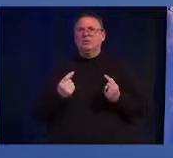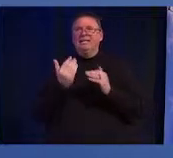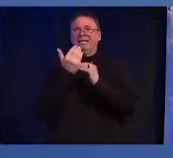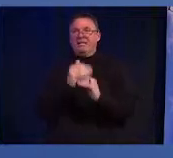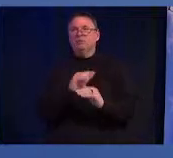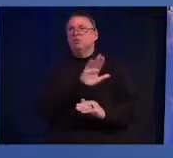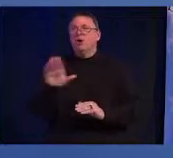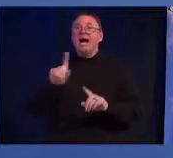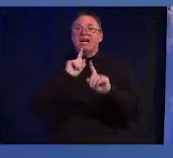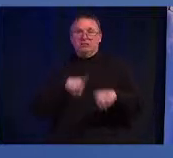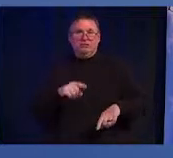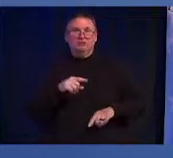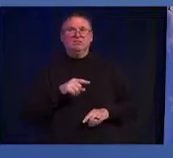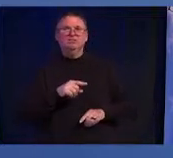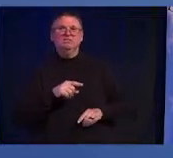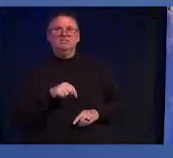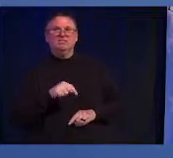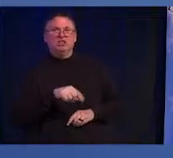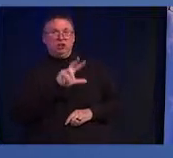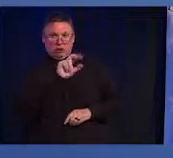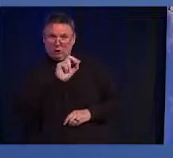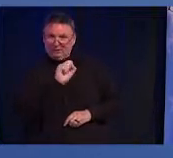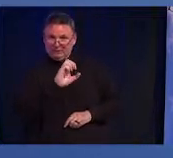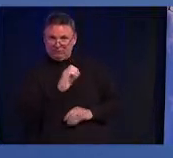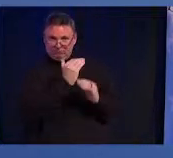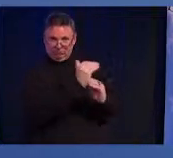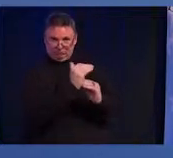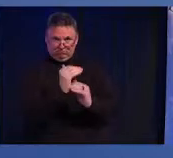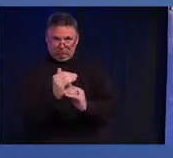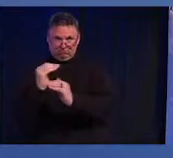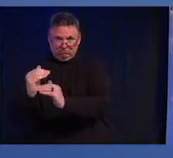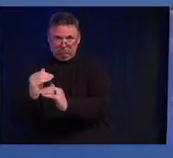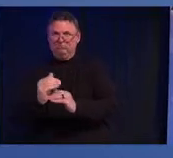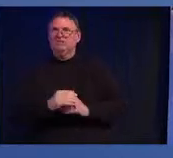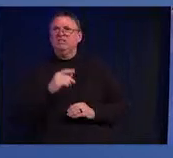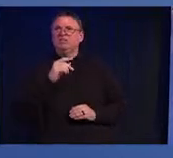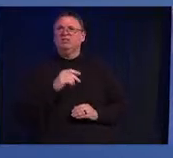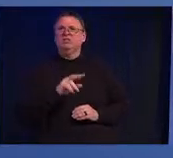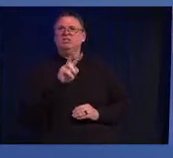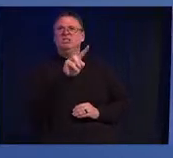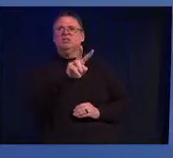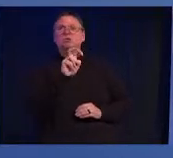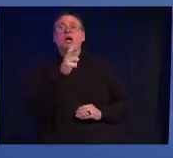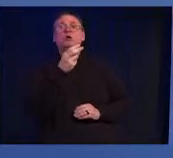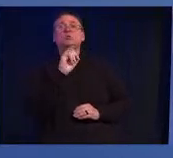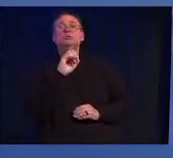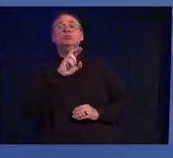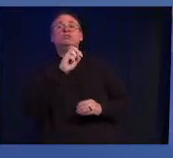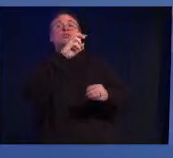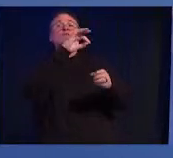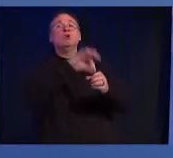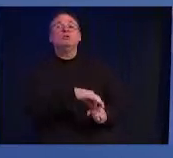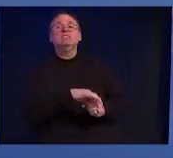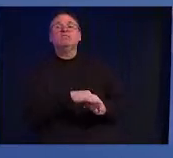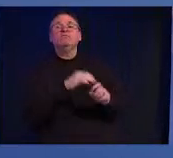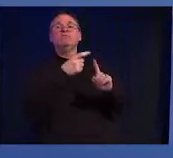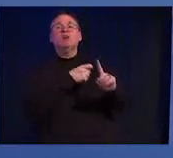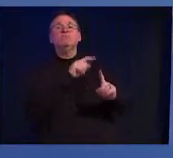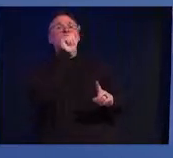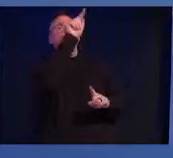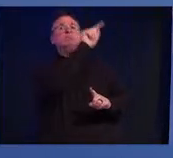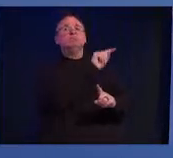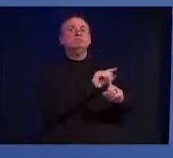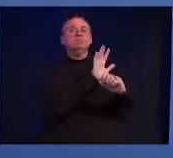for this question and the next question to 30 seconds, please. Over 200 Hoosier voters from Dyer, Griffith, Valparaiso,